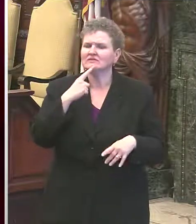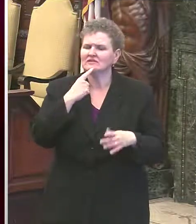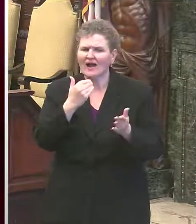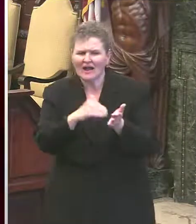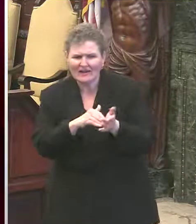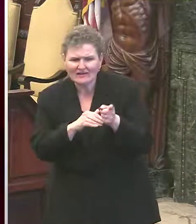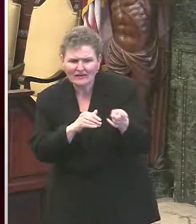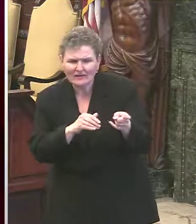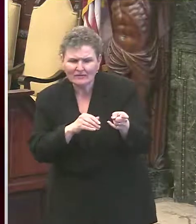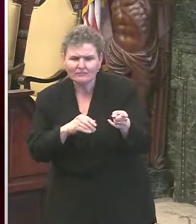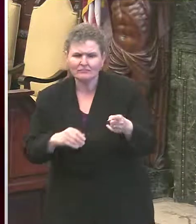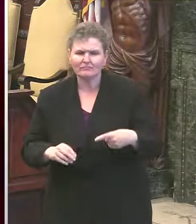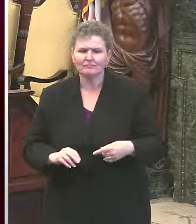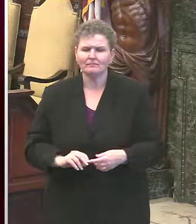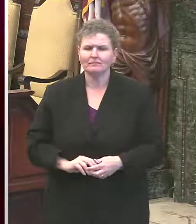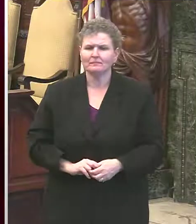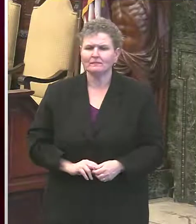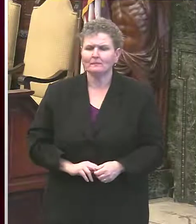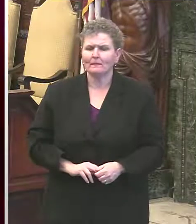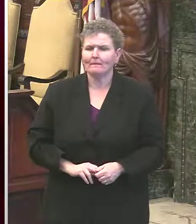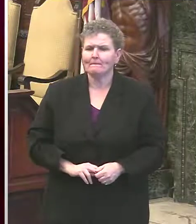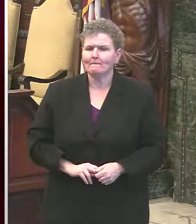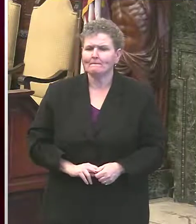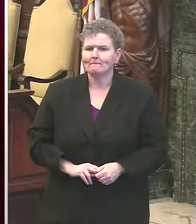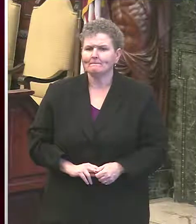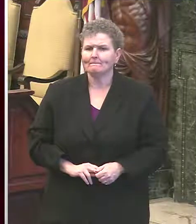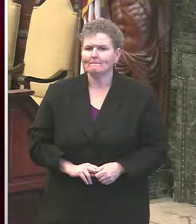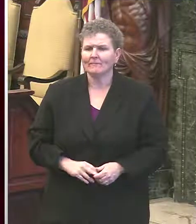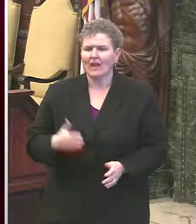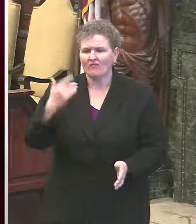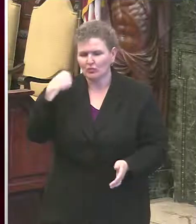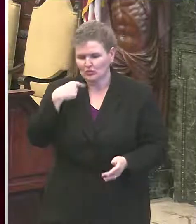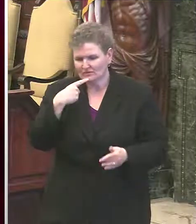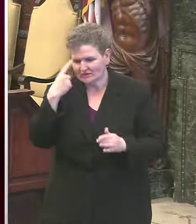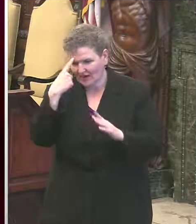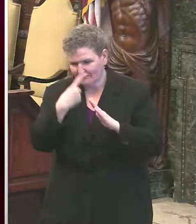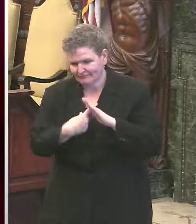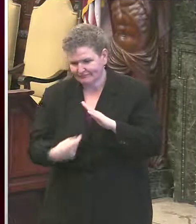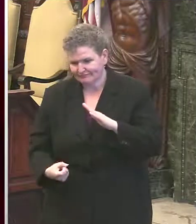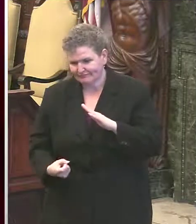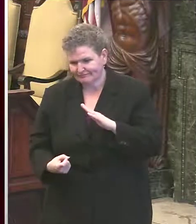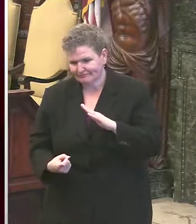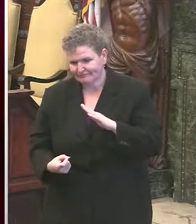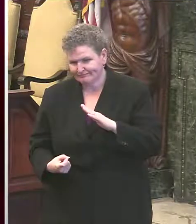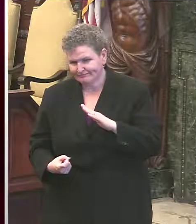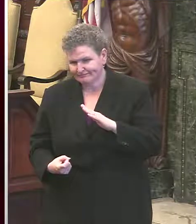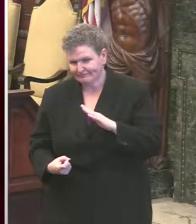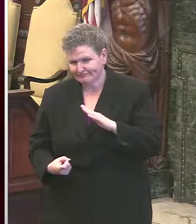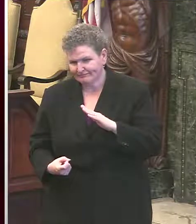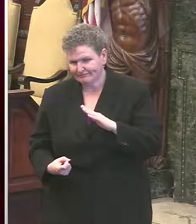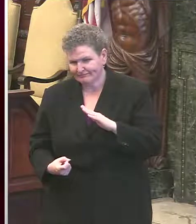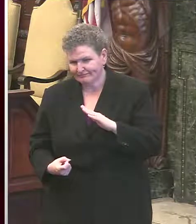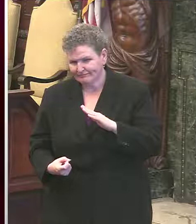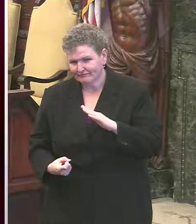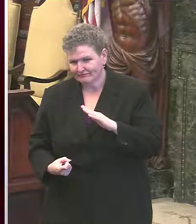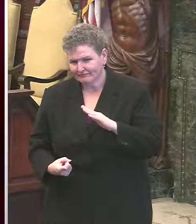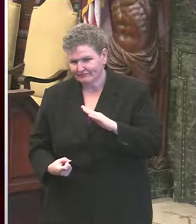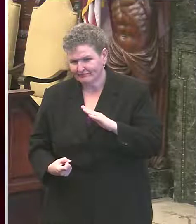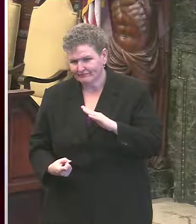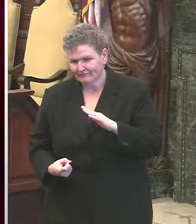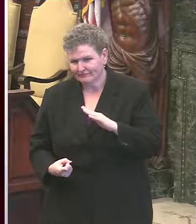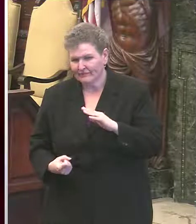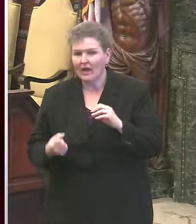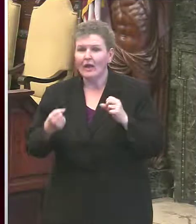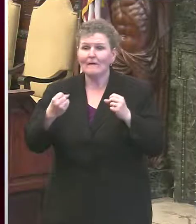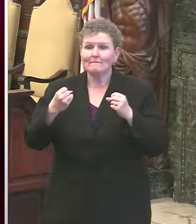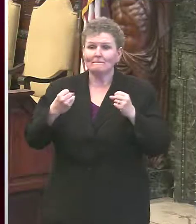that again? I forget exactly what I was saying the last 10 or 15 seconds, other than that we do know that many people who had this